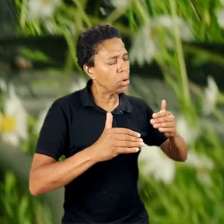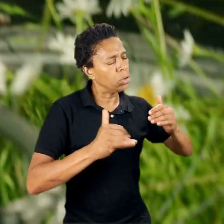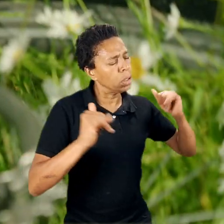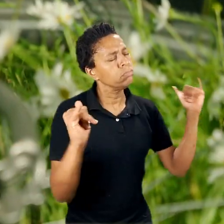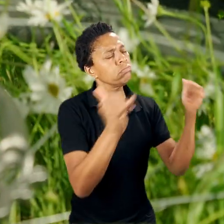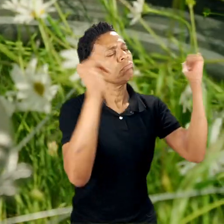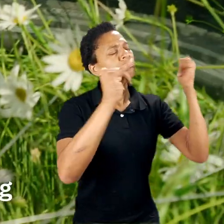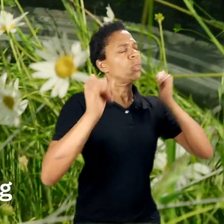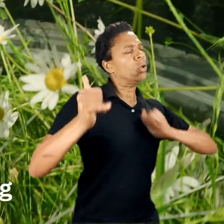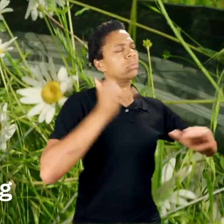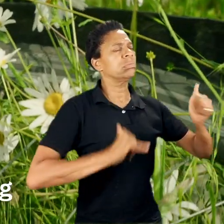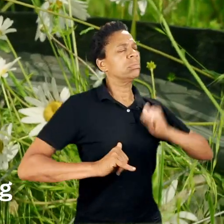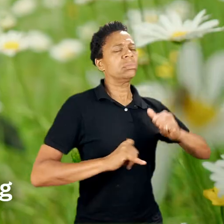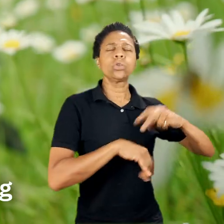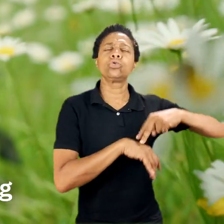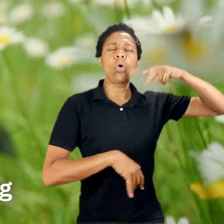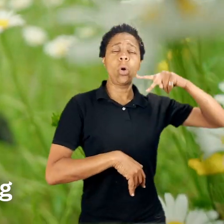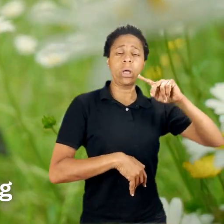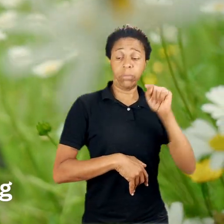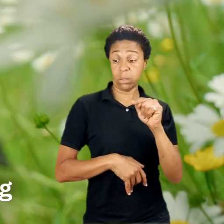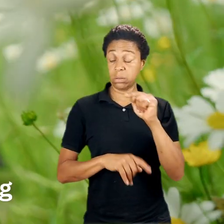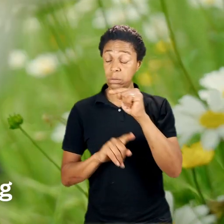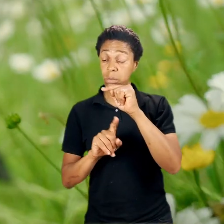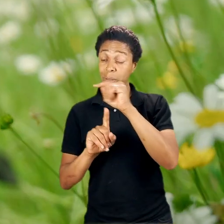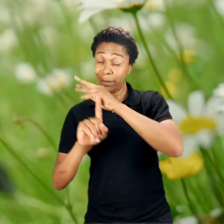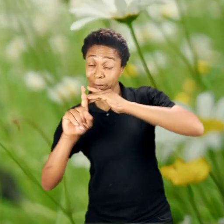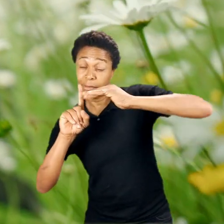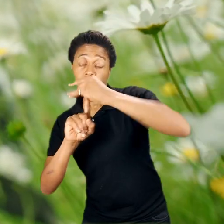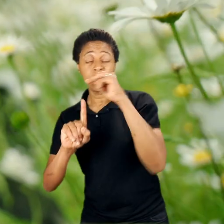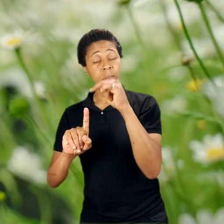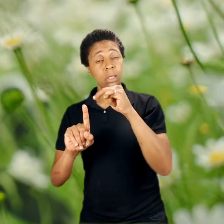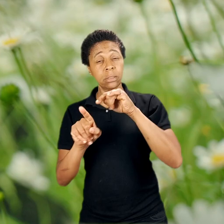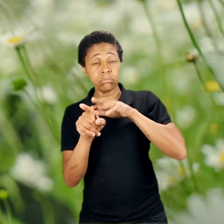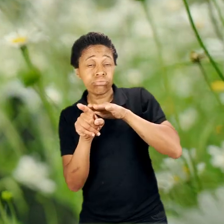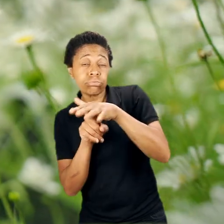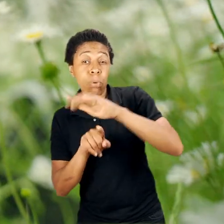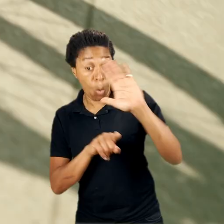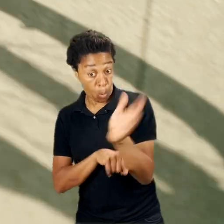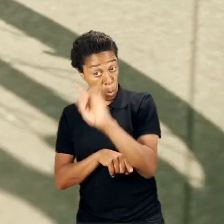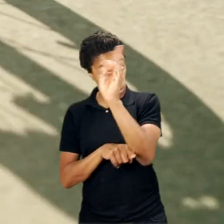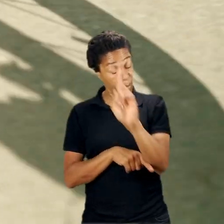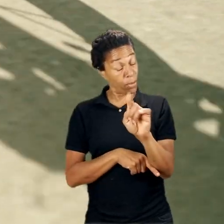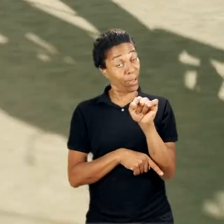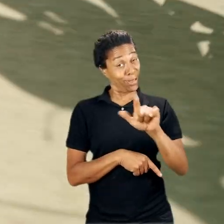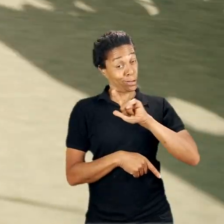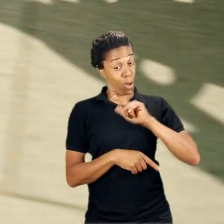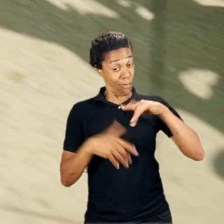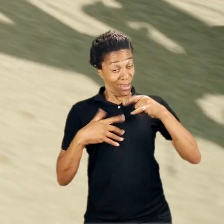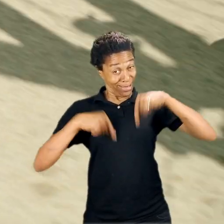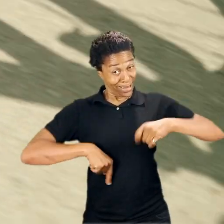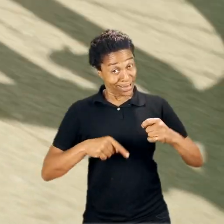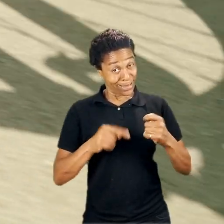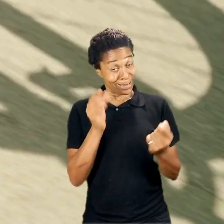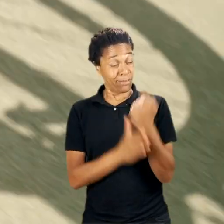and then for the environmental one I think that's just because it's something that affects everyone it's happening all the time that's one of the cool things